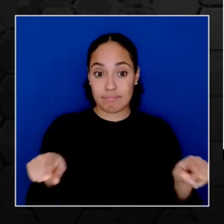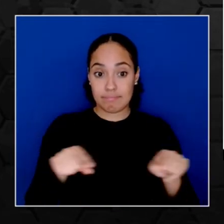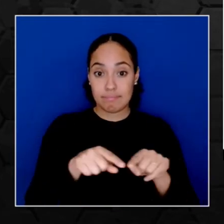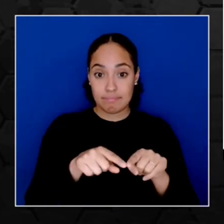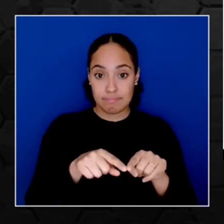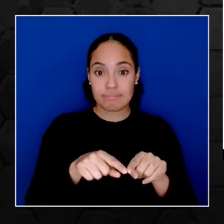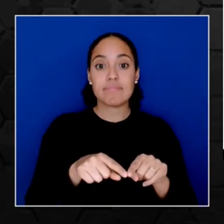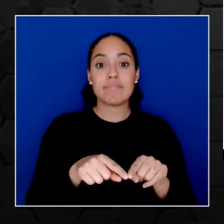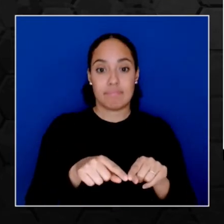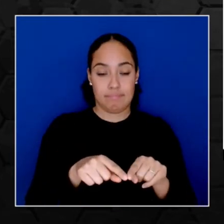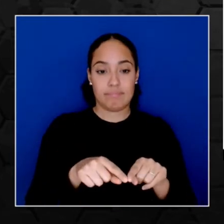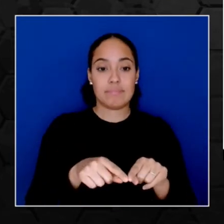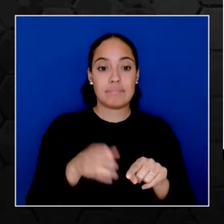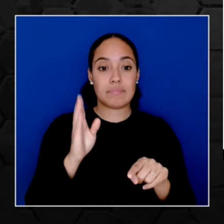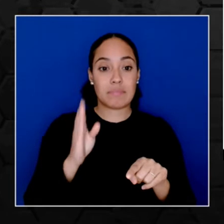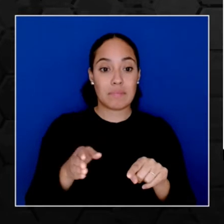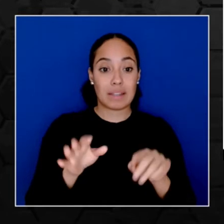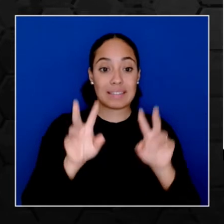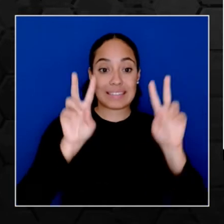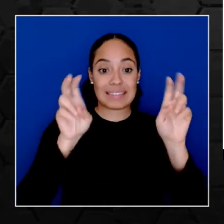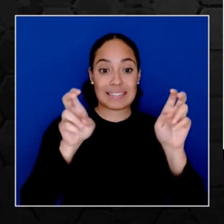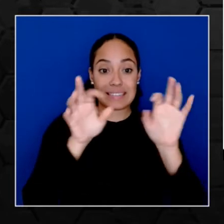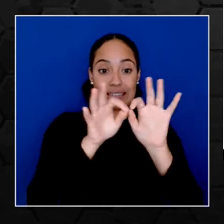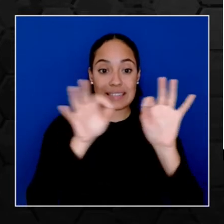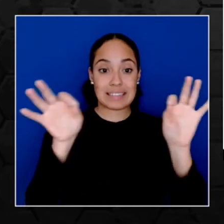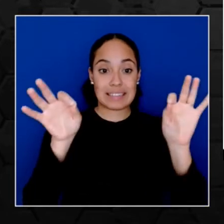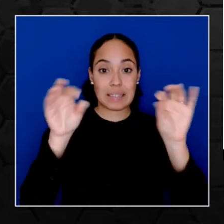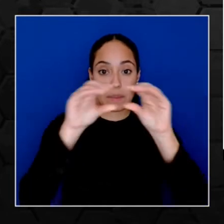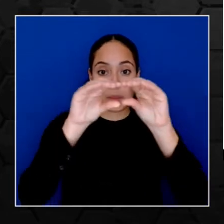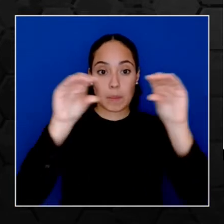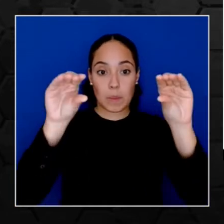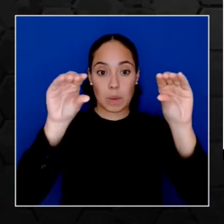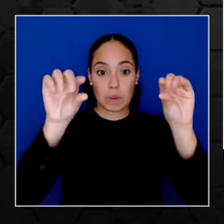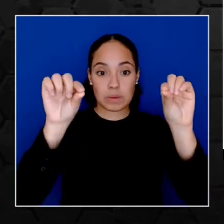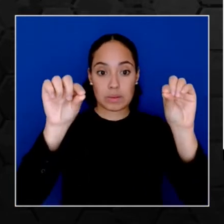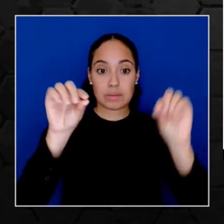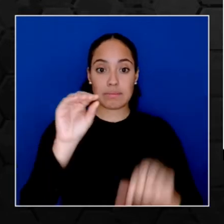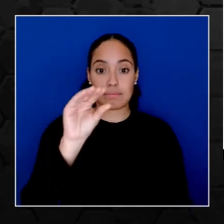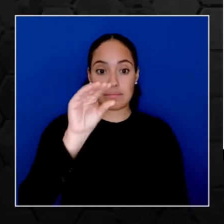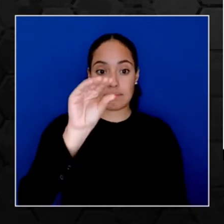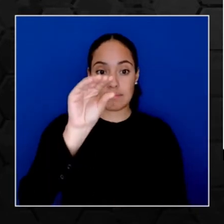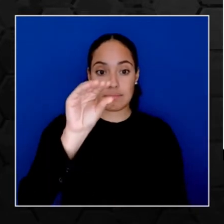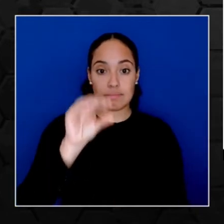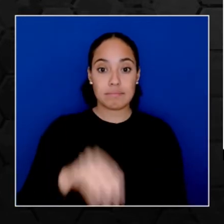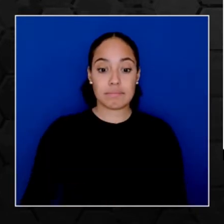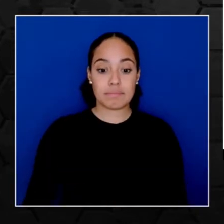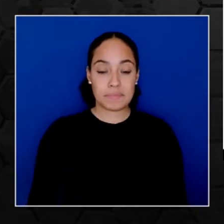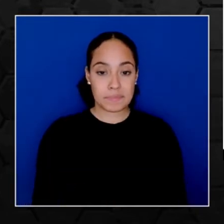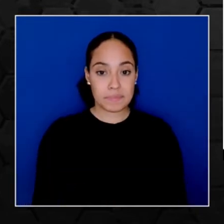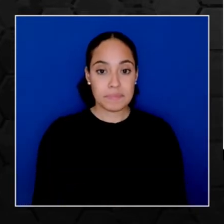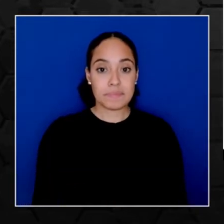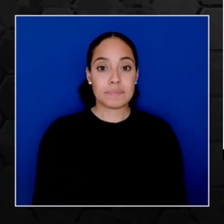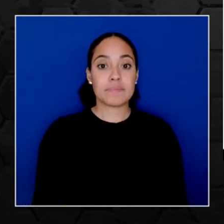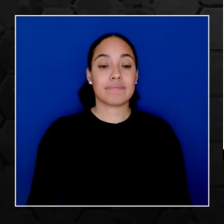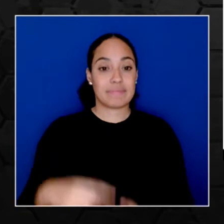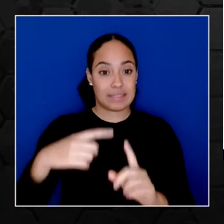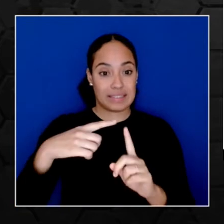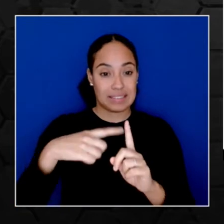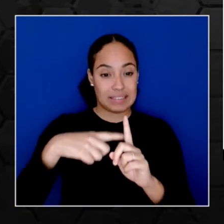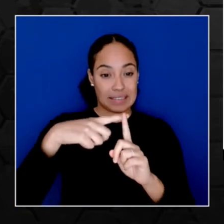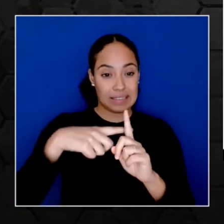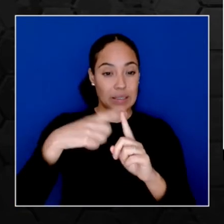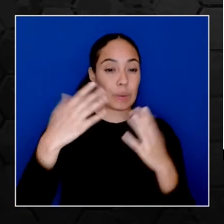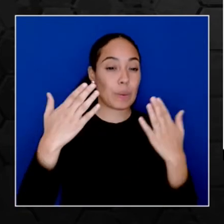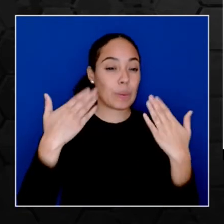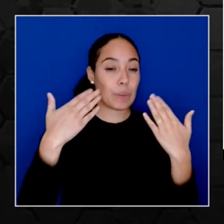start with a statement box, asking them if they want to check their temperature. And just to make it look real,